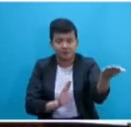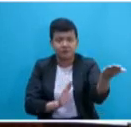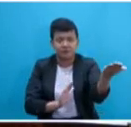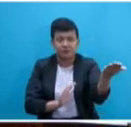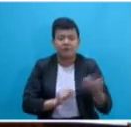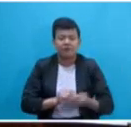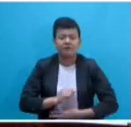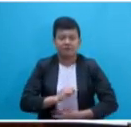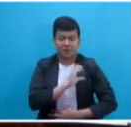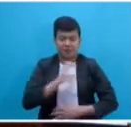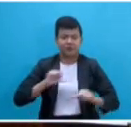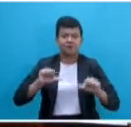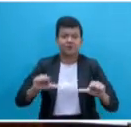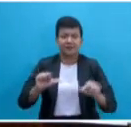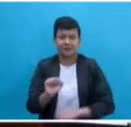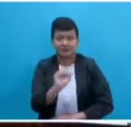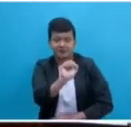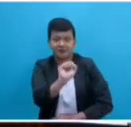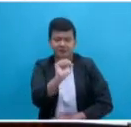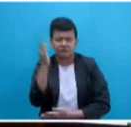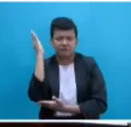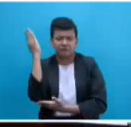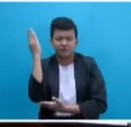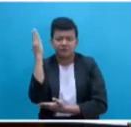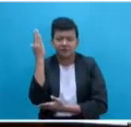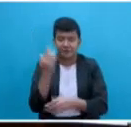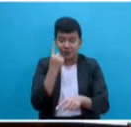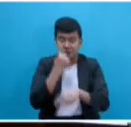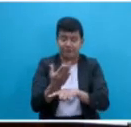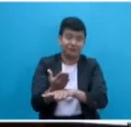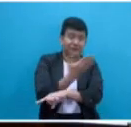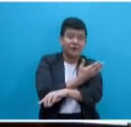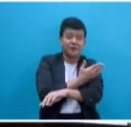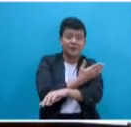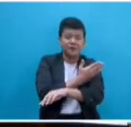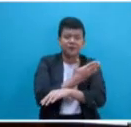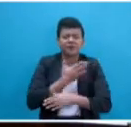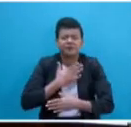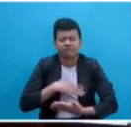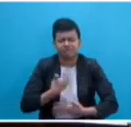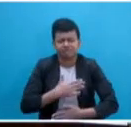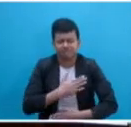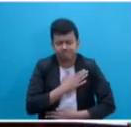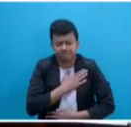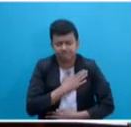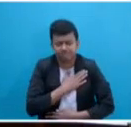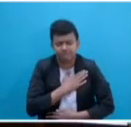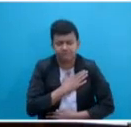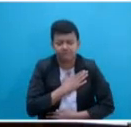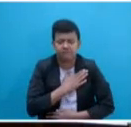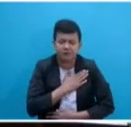Before I continue, Mr. Speaker, sir, I send out my condolences to the Turang